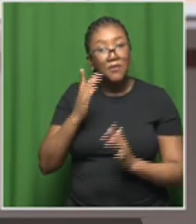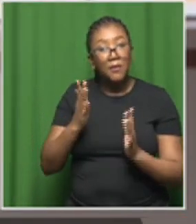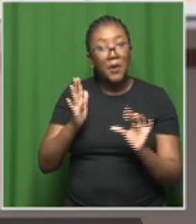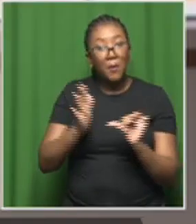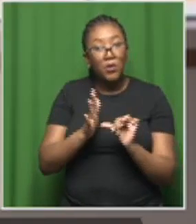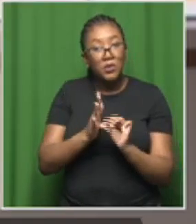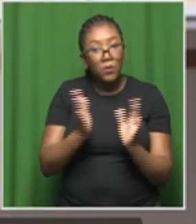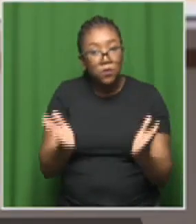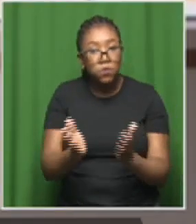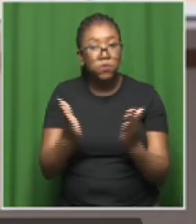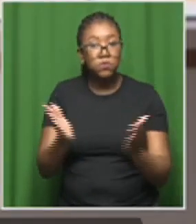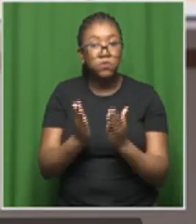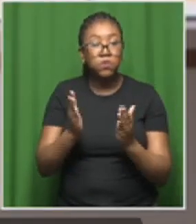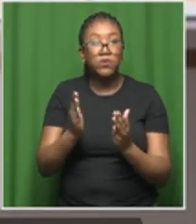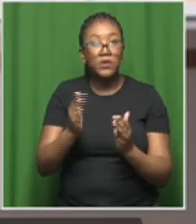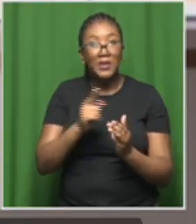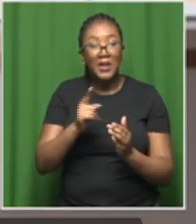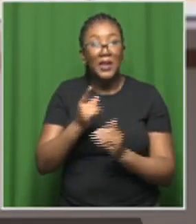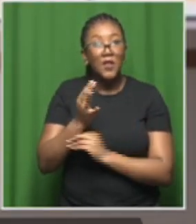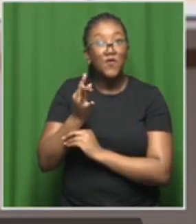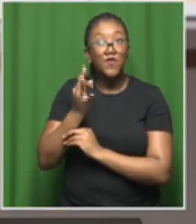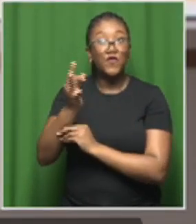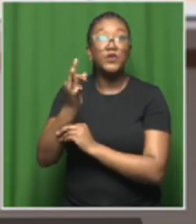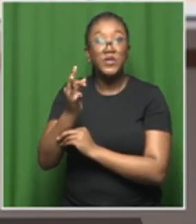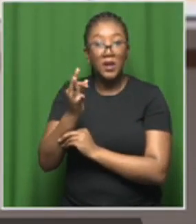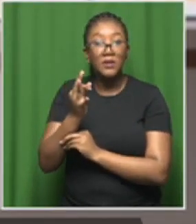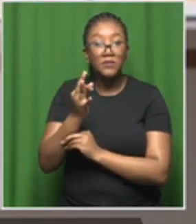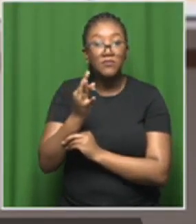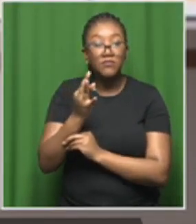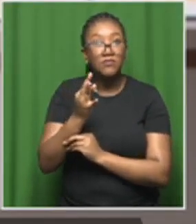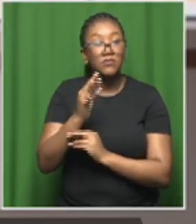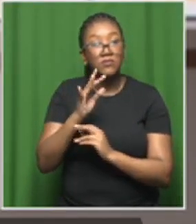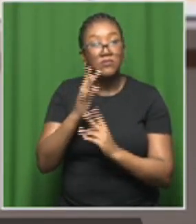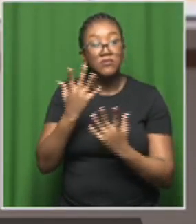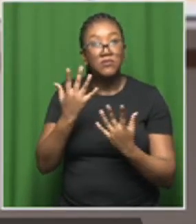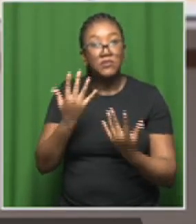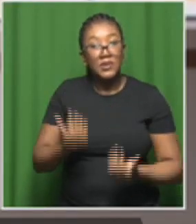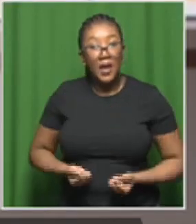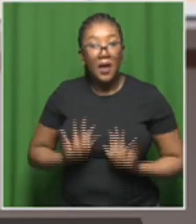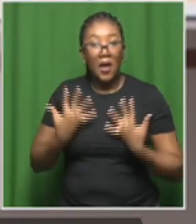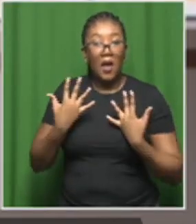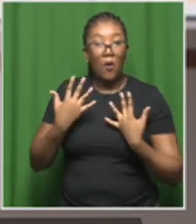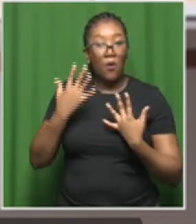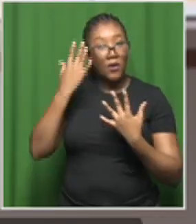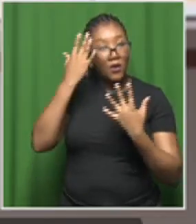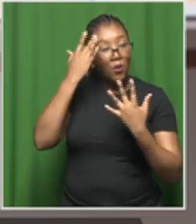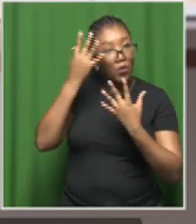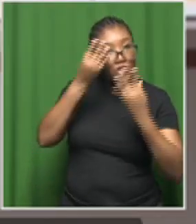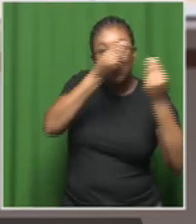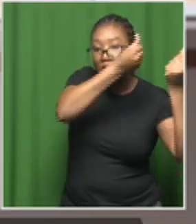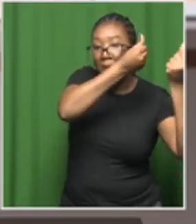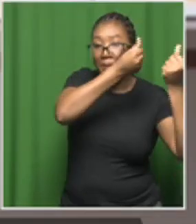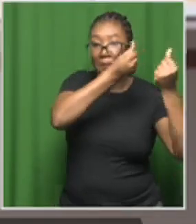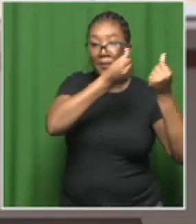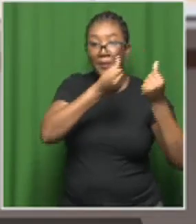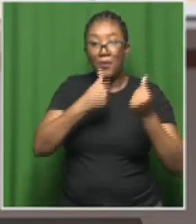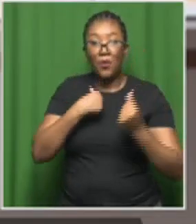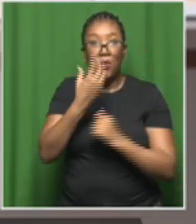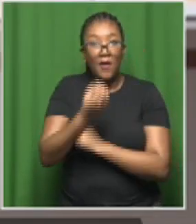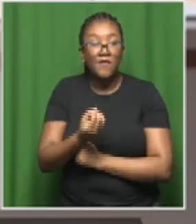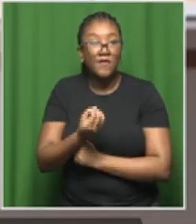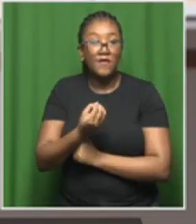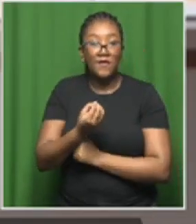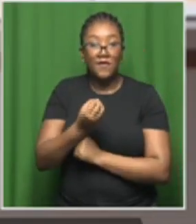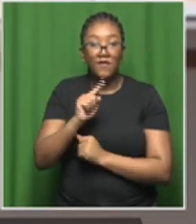illustrating the kind of aspirations, right, future aspirations that the continent holds, not just for young people, but that there's also kind of